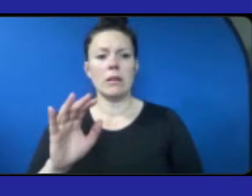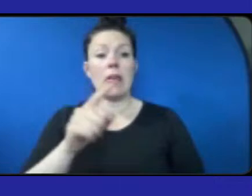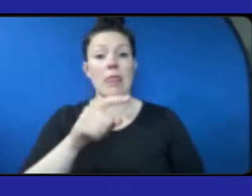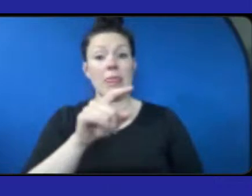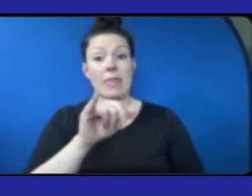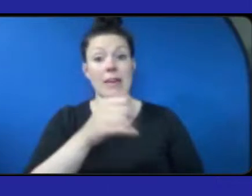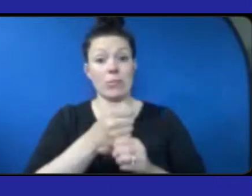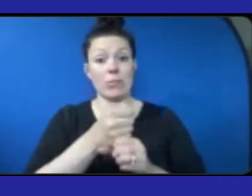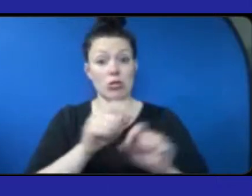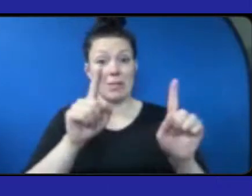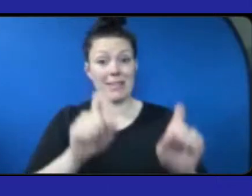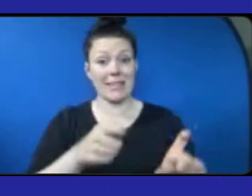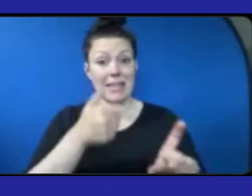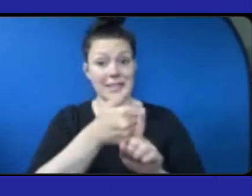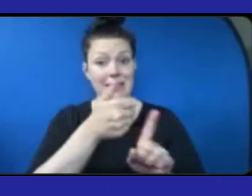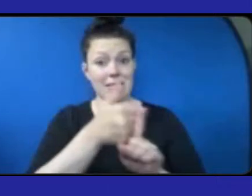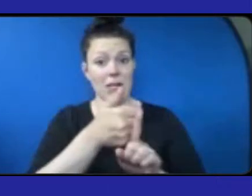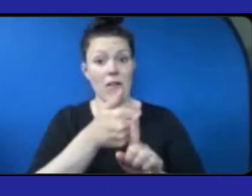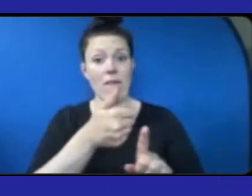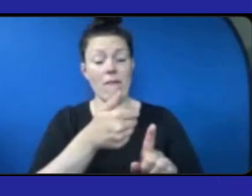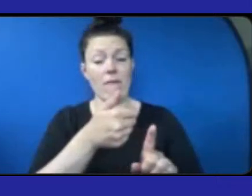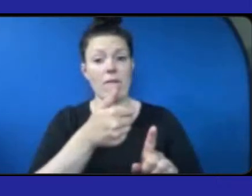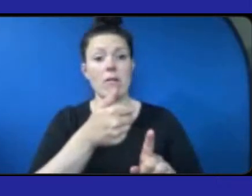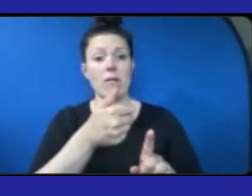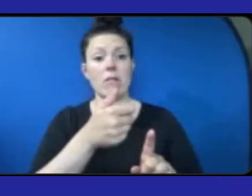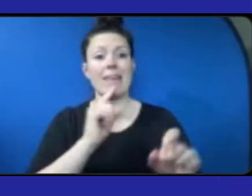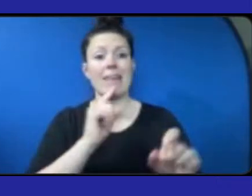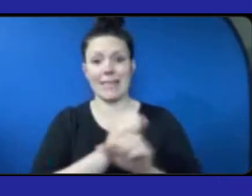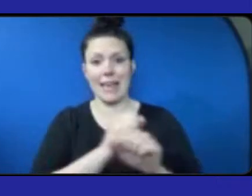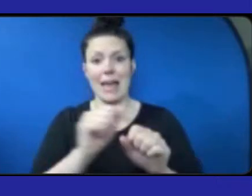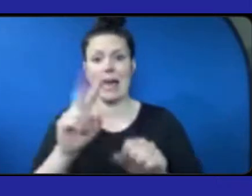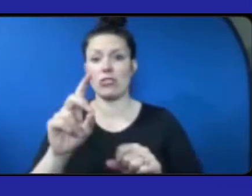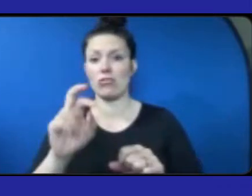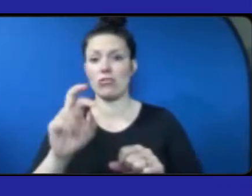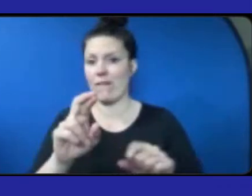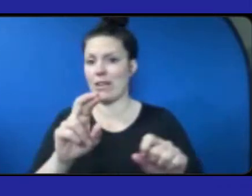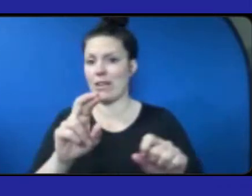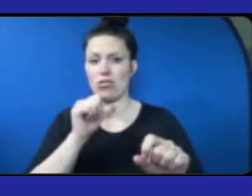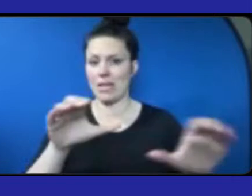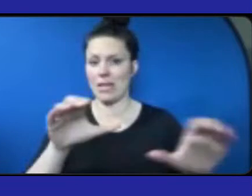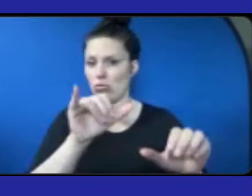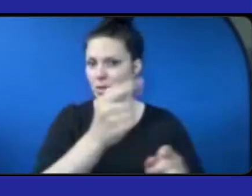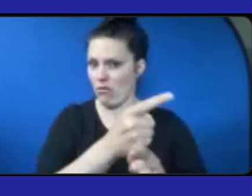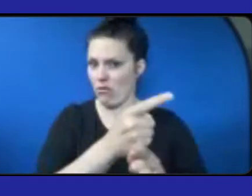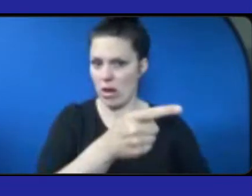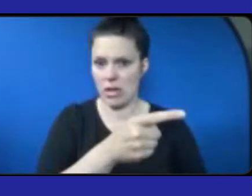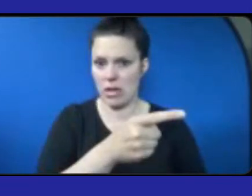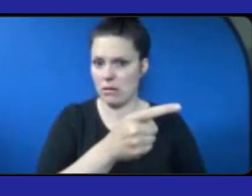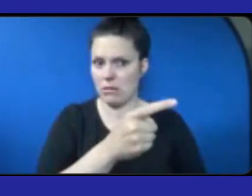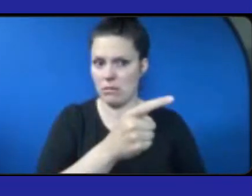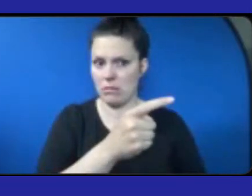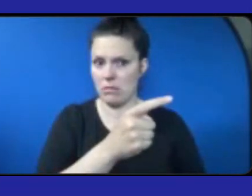procurement of the tests themselves, the actual vendor's not doing any of that.